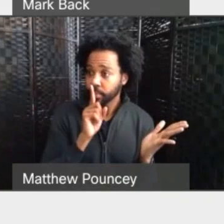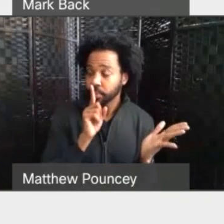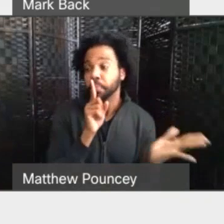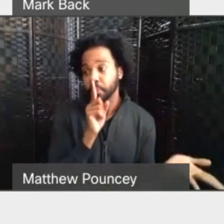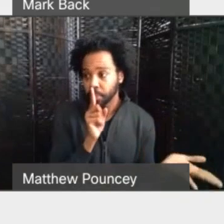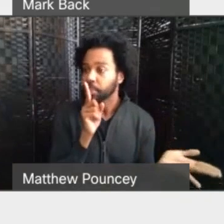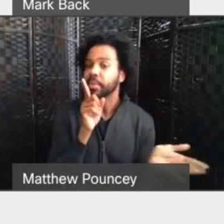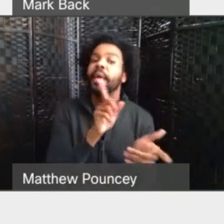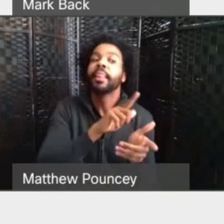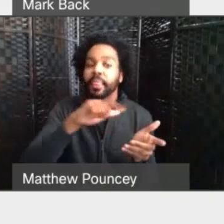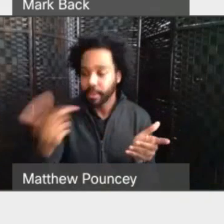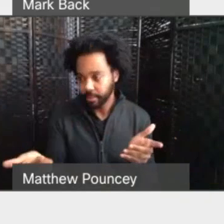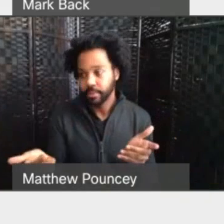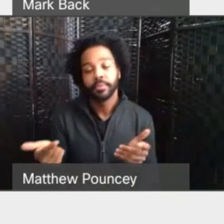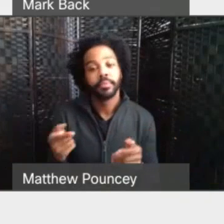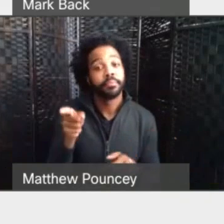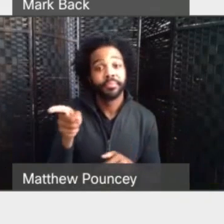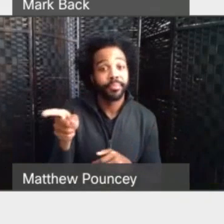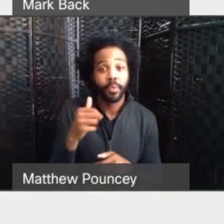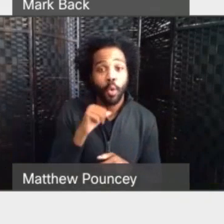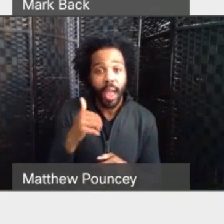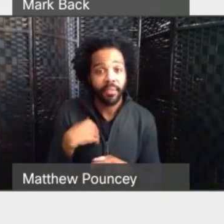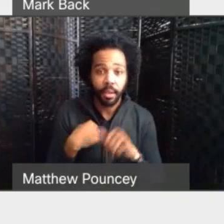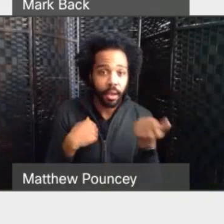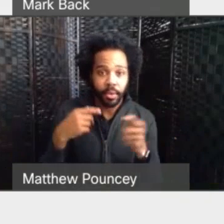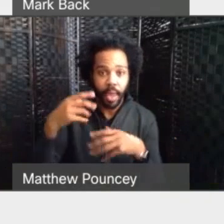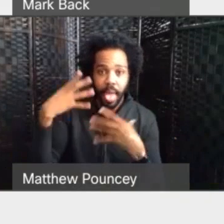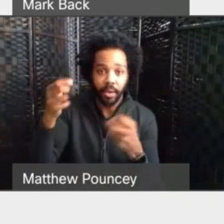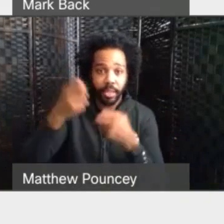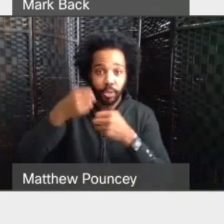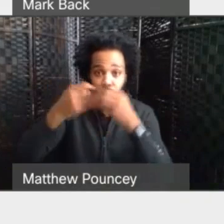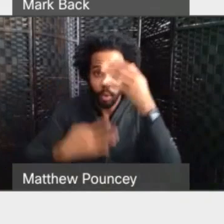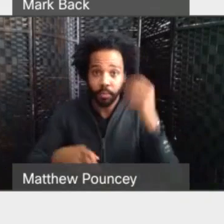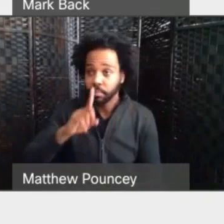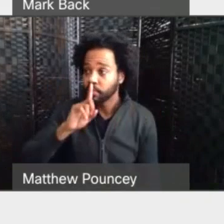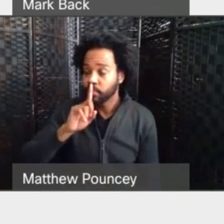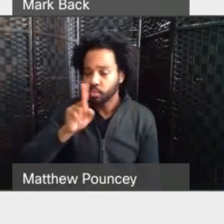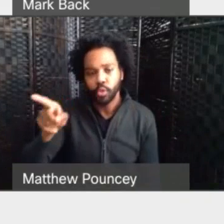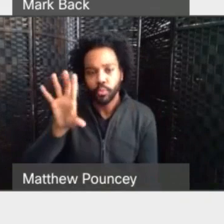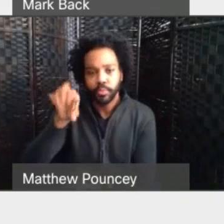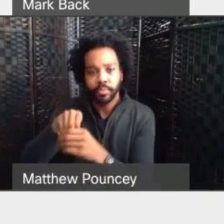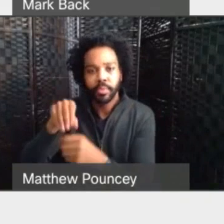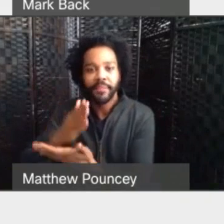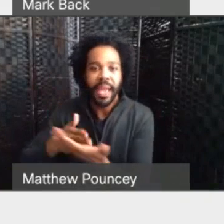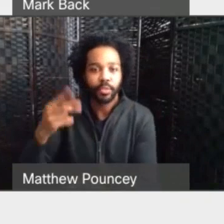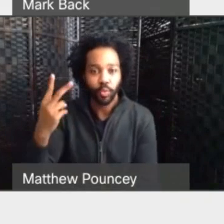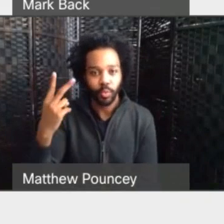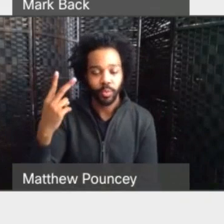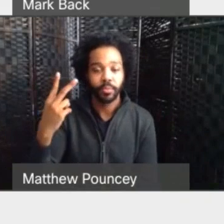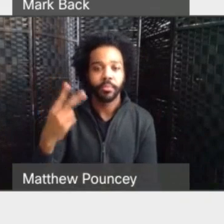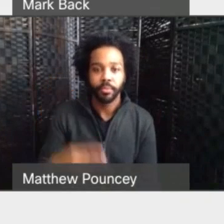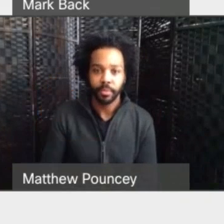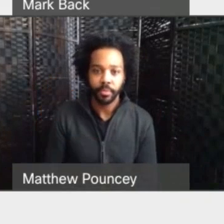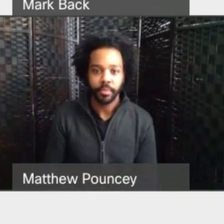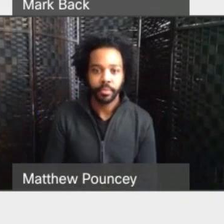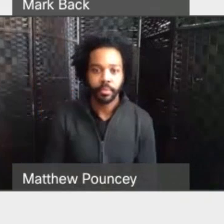or have any underlying health issues, would be then in phase 2. How many people are